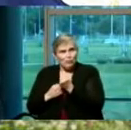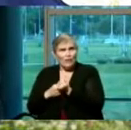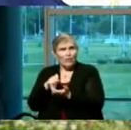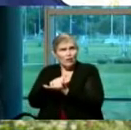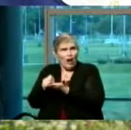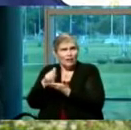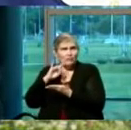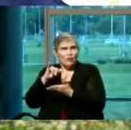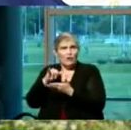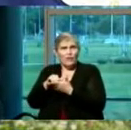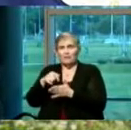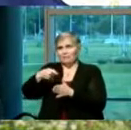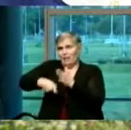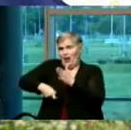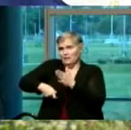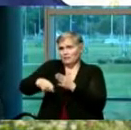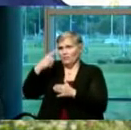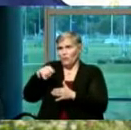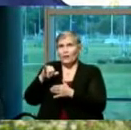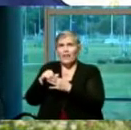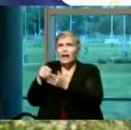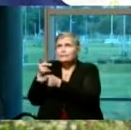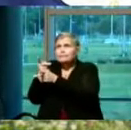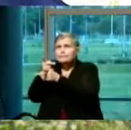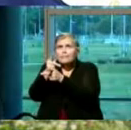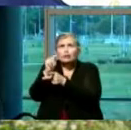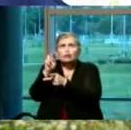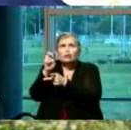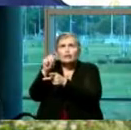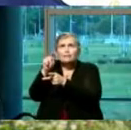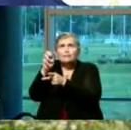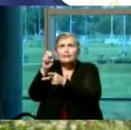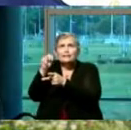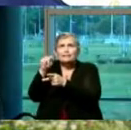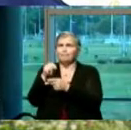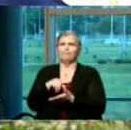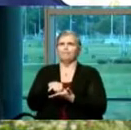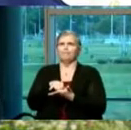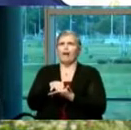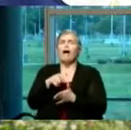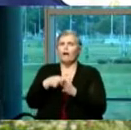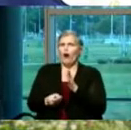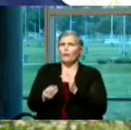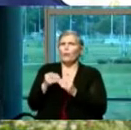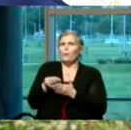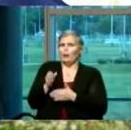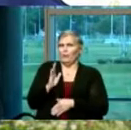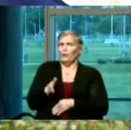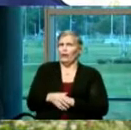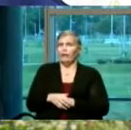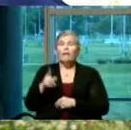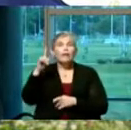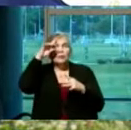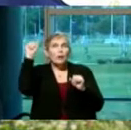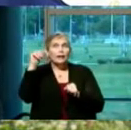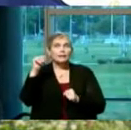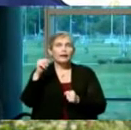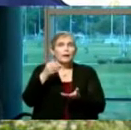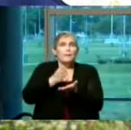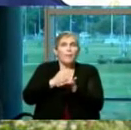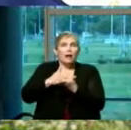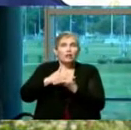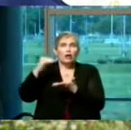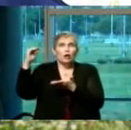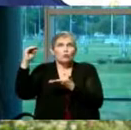treatments. Treating more acres is going to cost more money. And while the president's budget increases investment